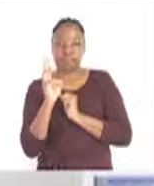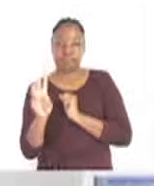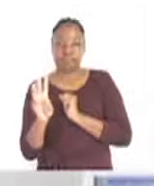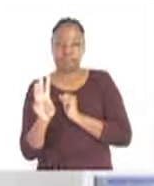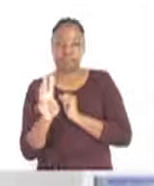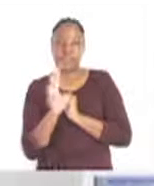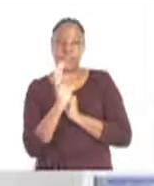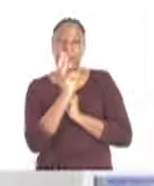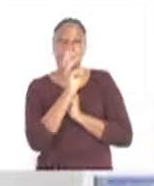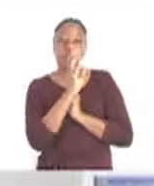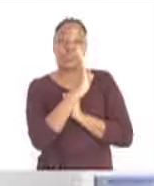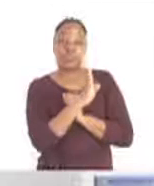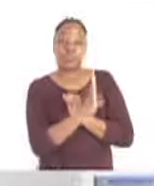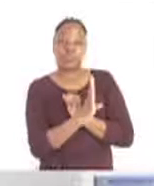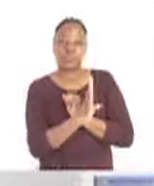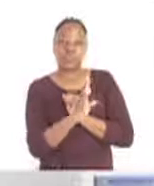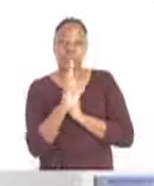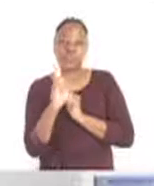42,